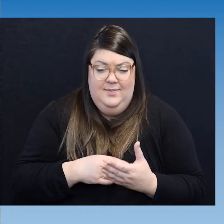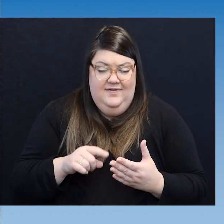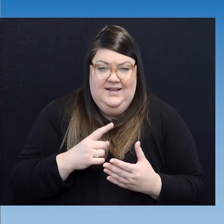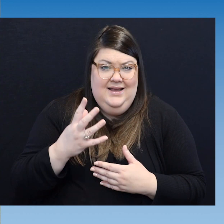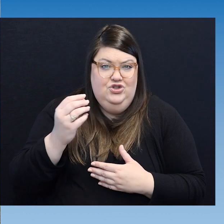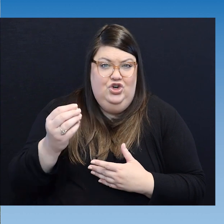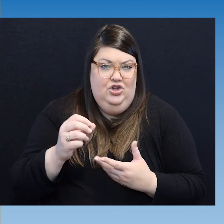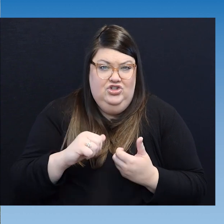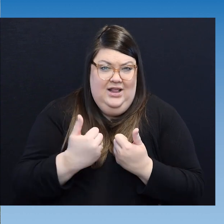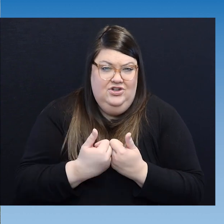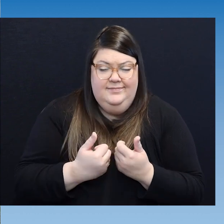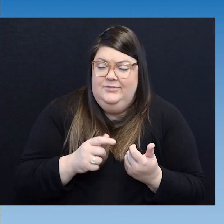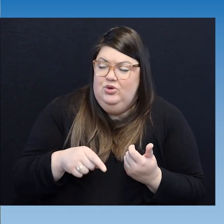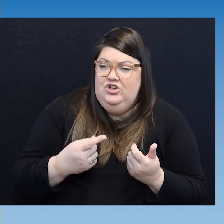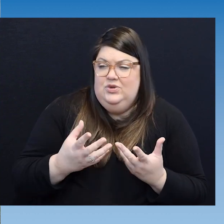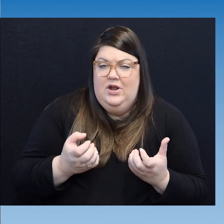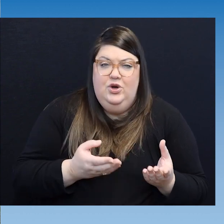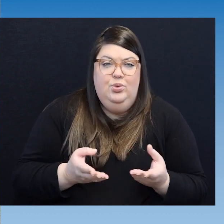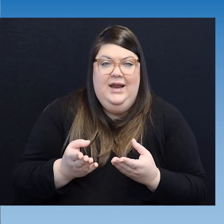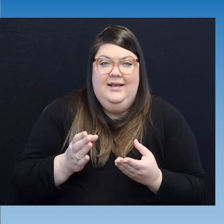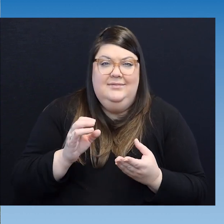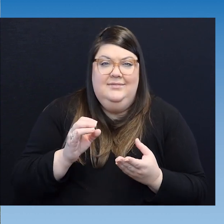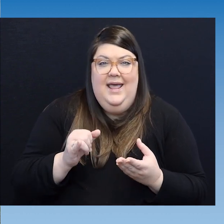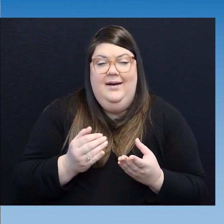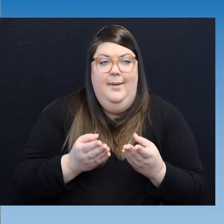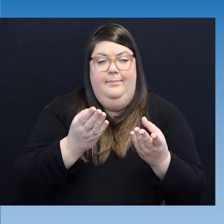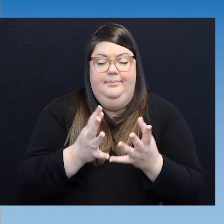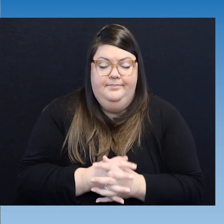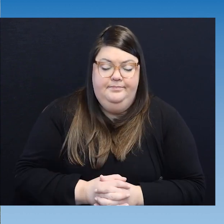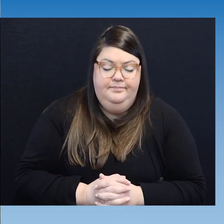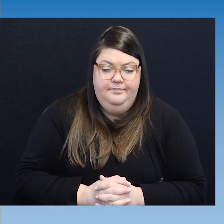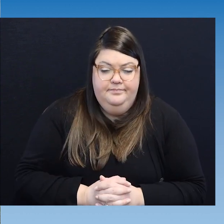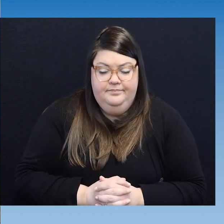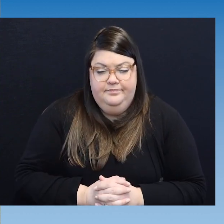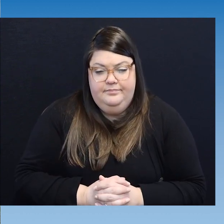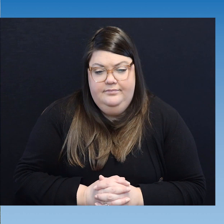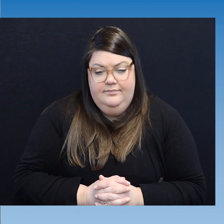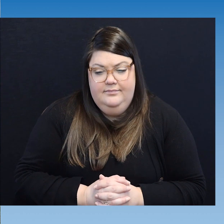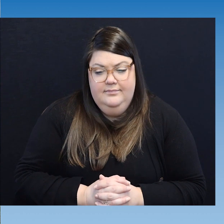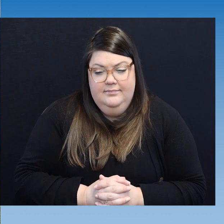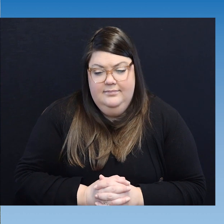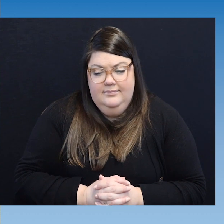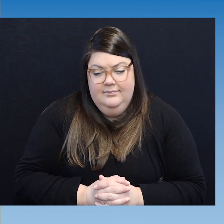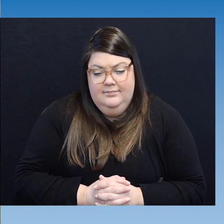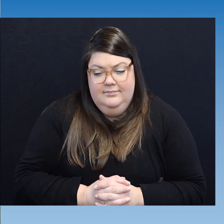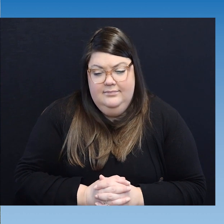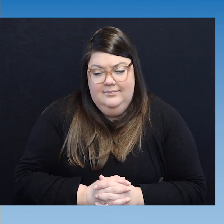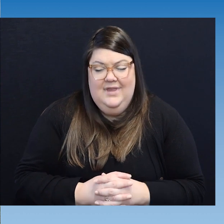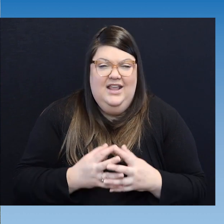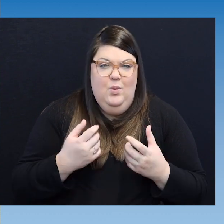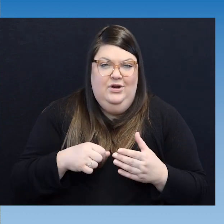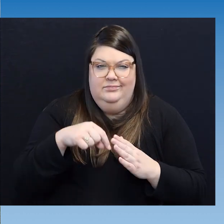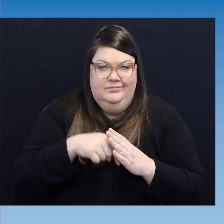these external challenges. So I just want to, you know, bring light to that. And I, you know, I don't want to dive too